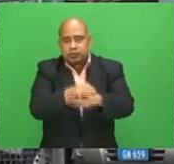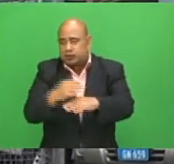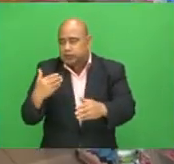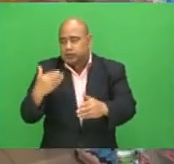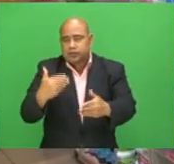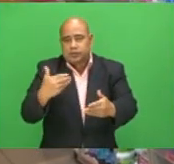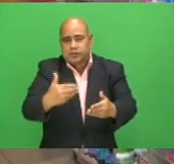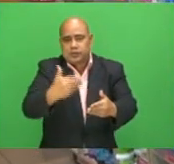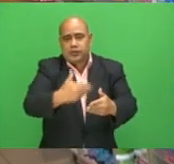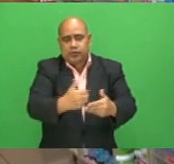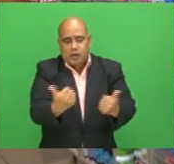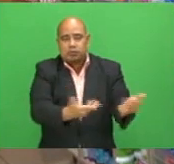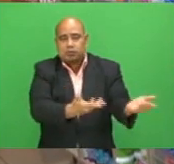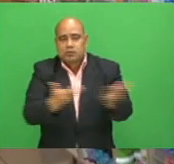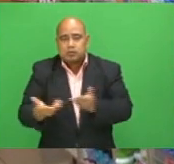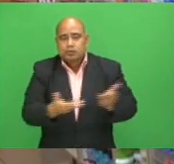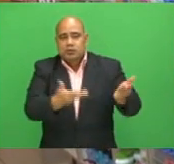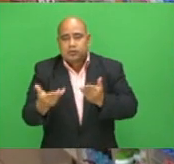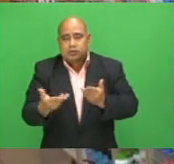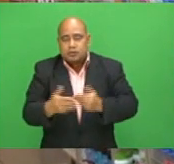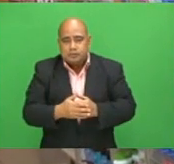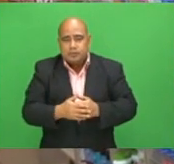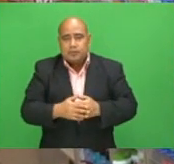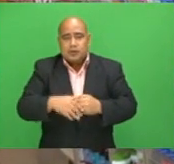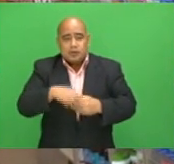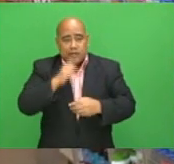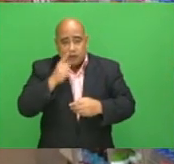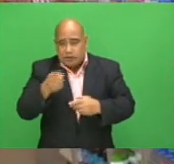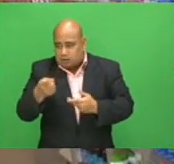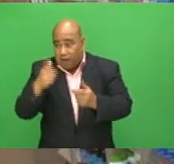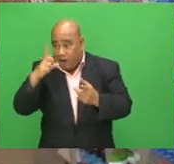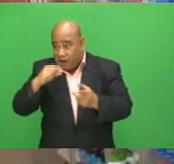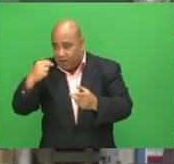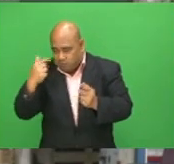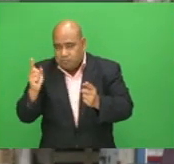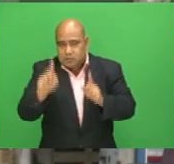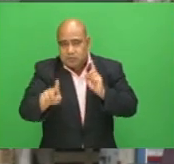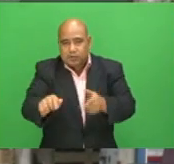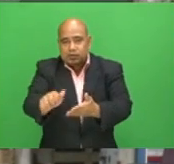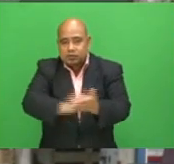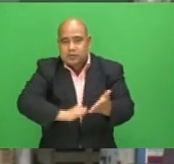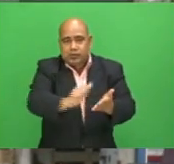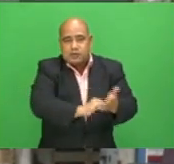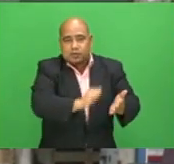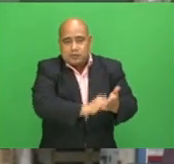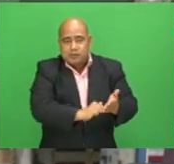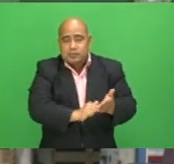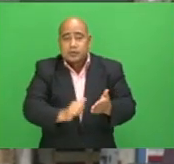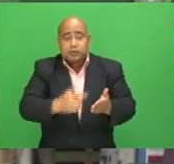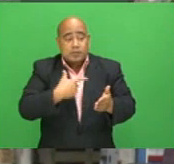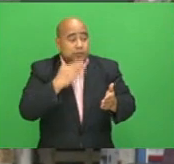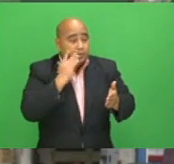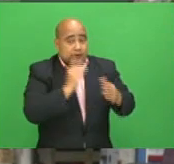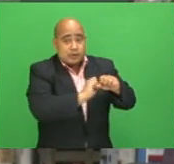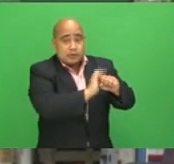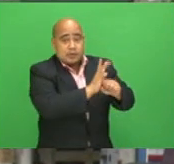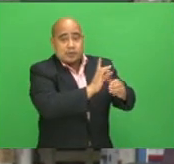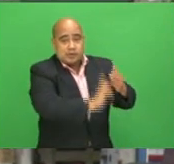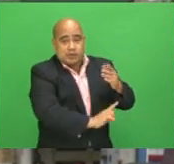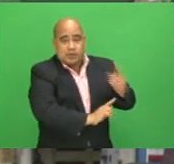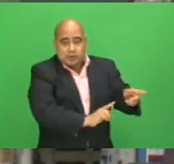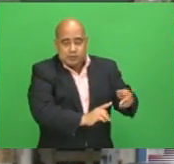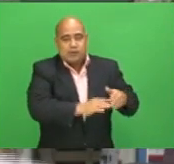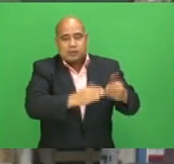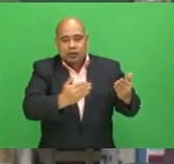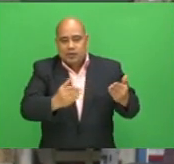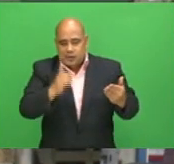arms have been able to purchase some consumables even during the peak of COVID-19. So they've been working hand in hand to ensure